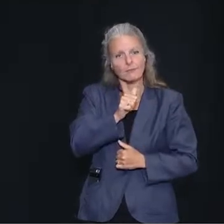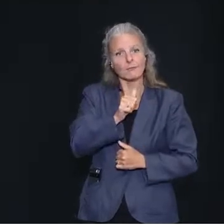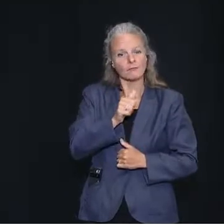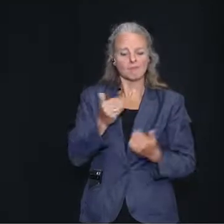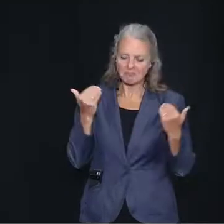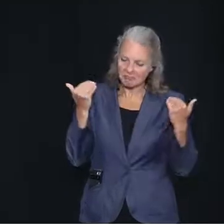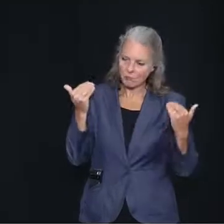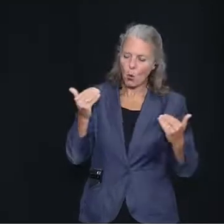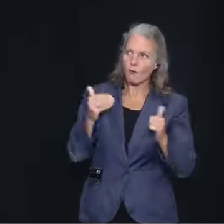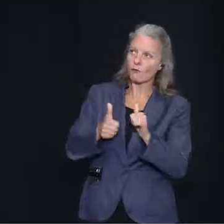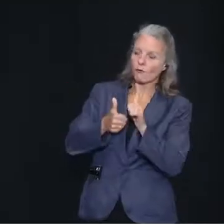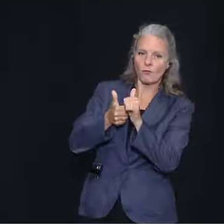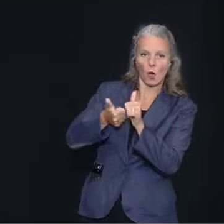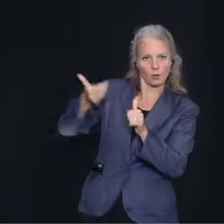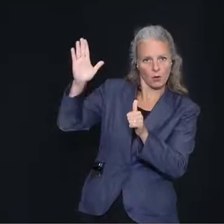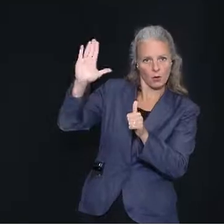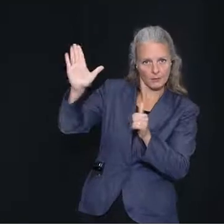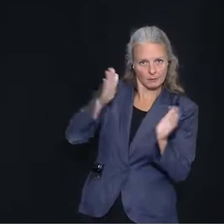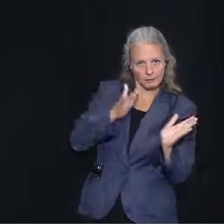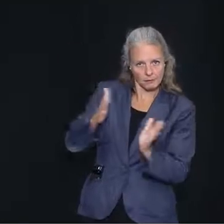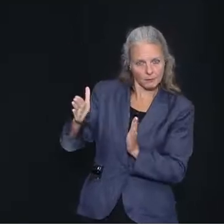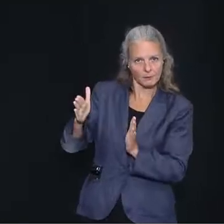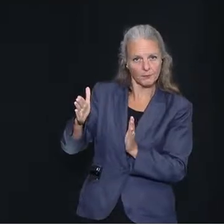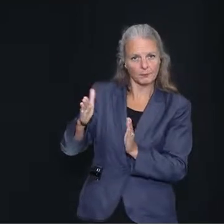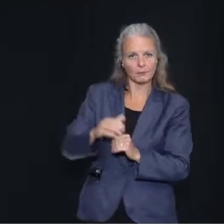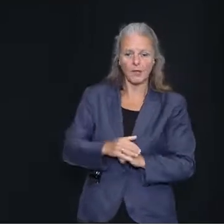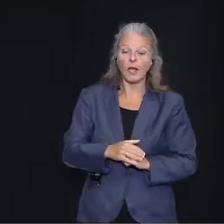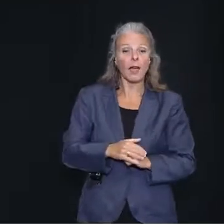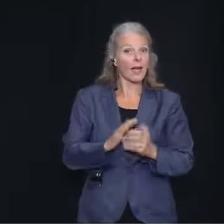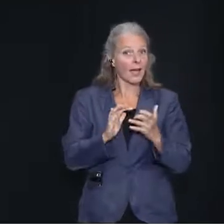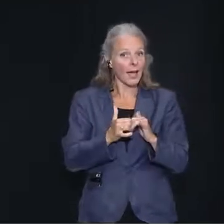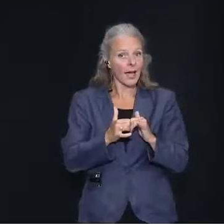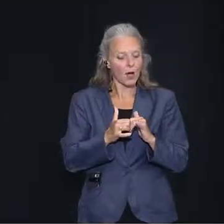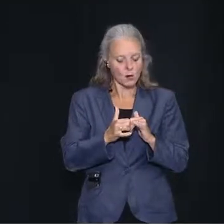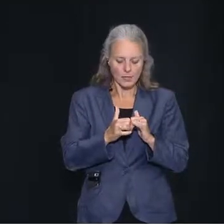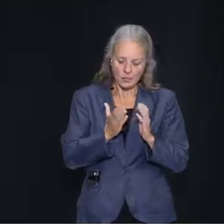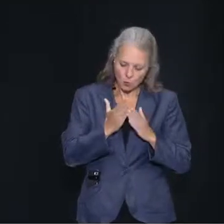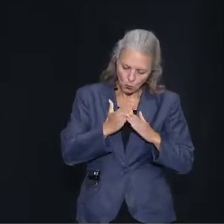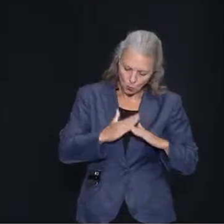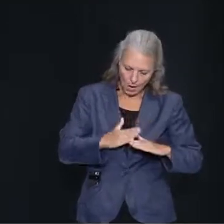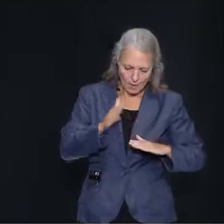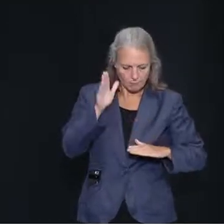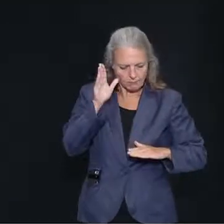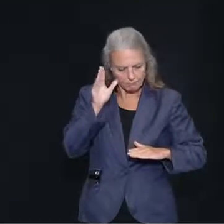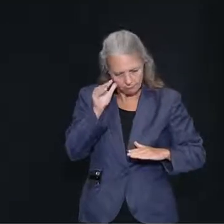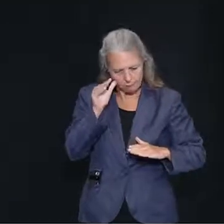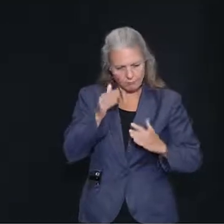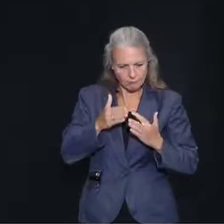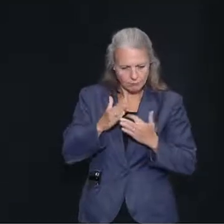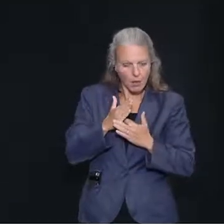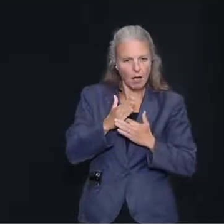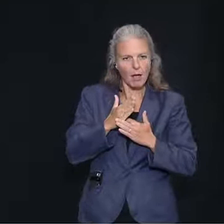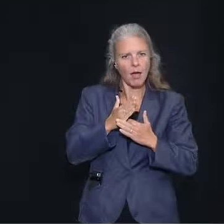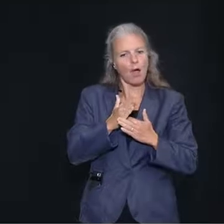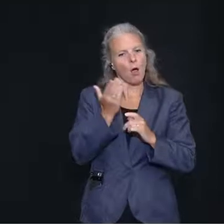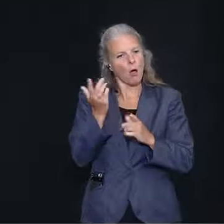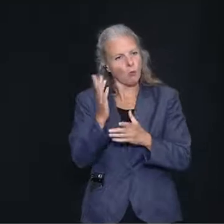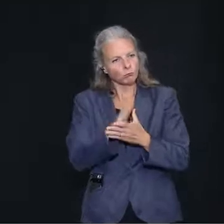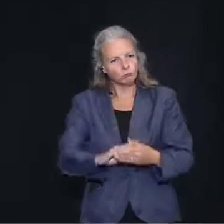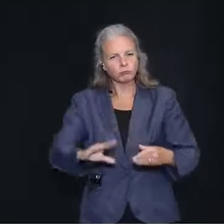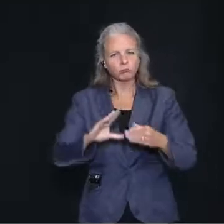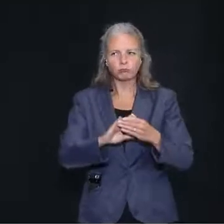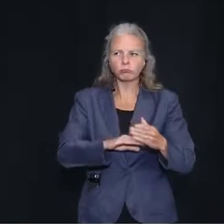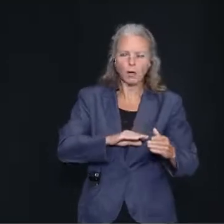They chose not to do that, but instead, with meekness and determination, with prophetic words and